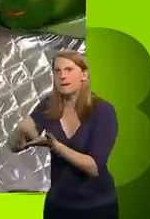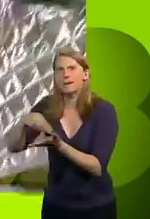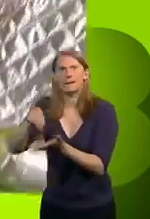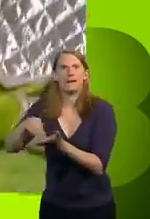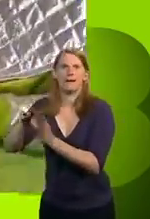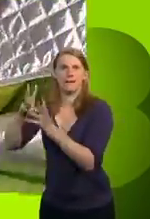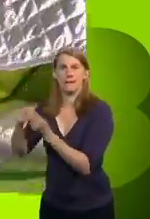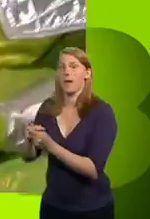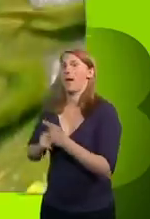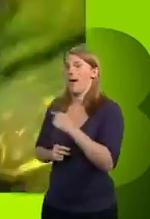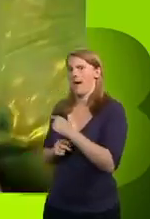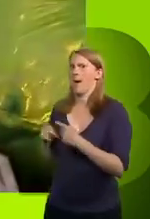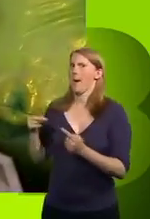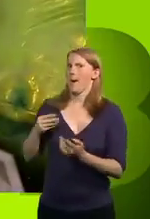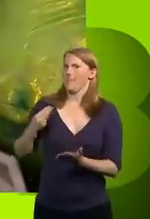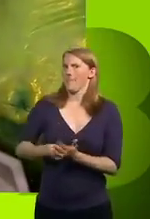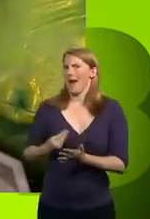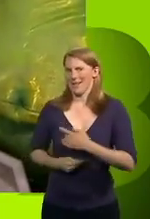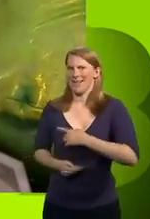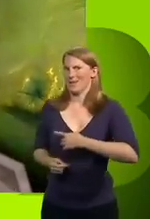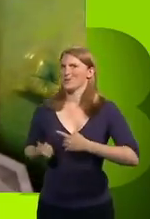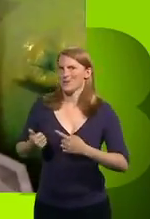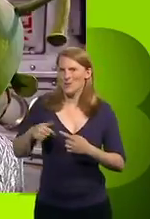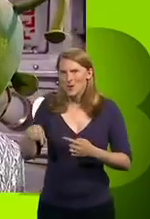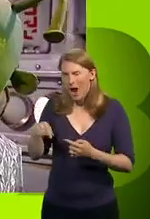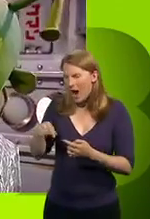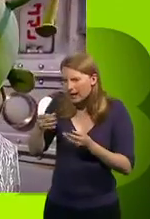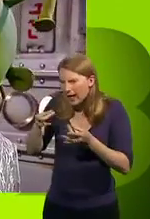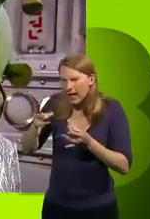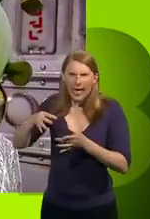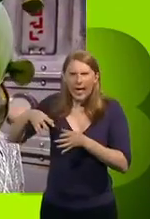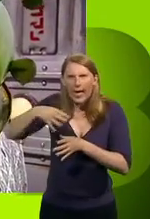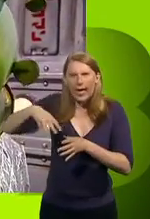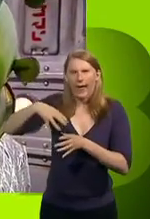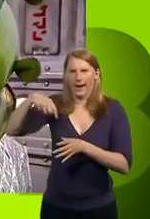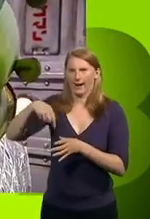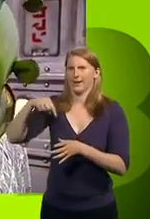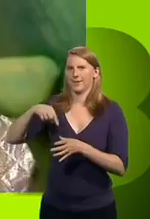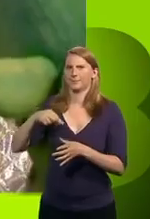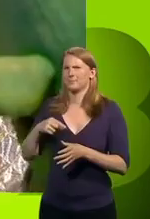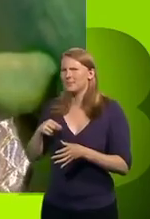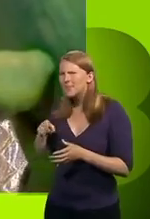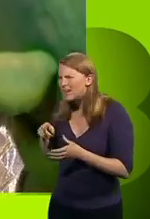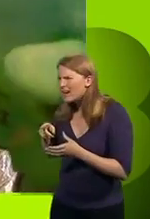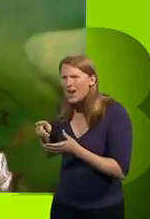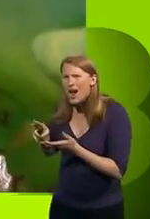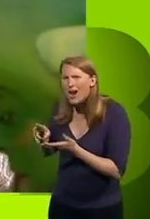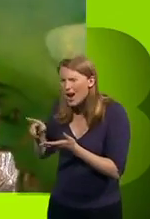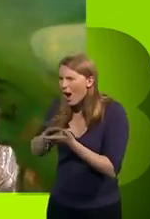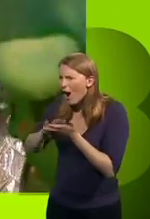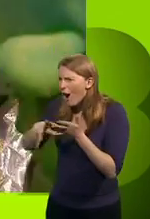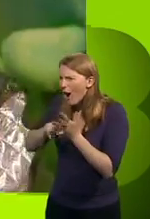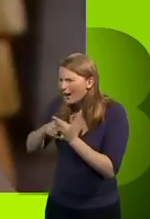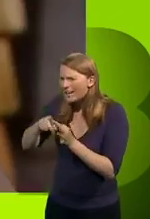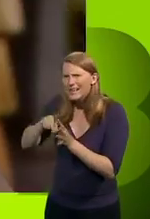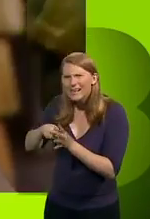Money. It's a golden sticky liquid that goes in a jar. Why does it say honey on the label? Have you not learnt to read Earth